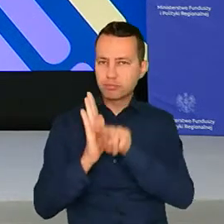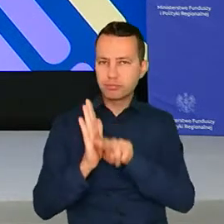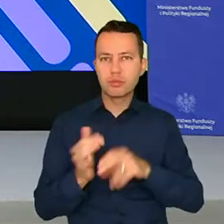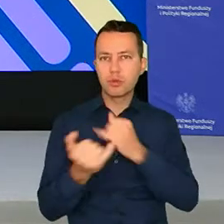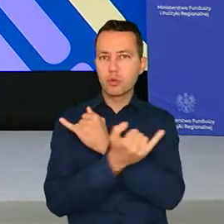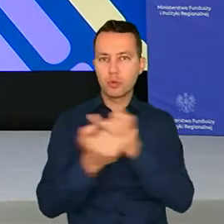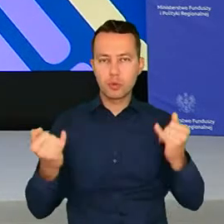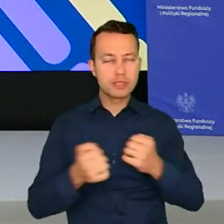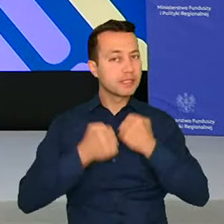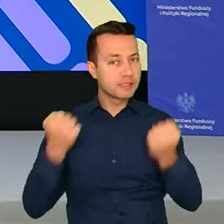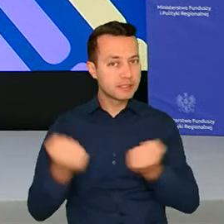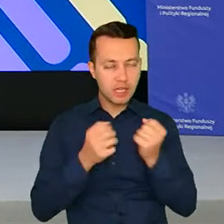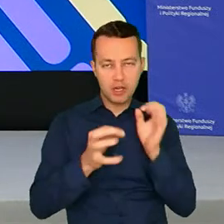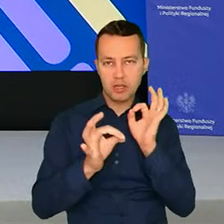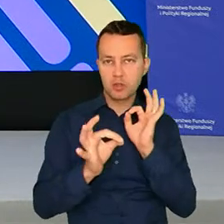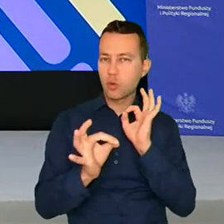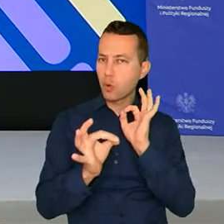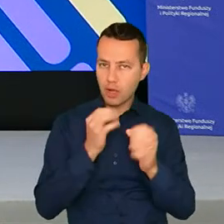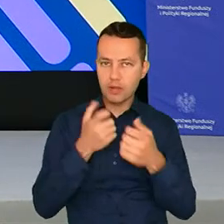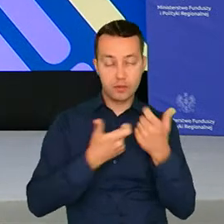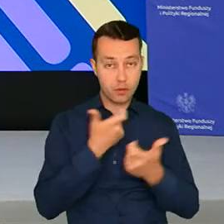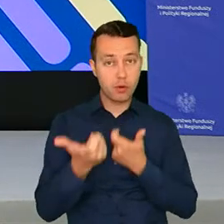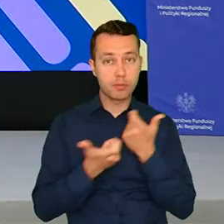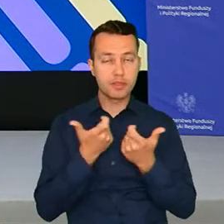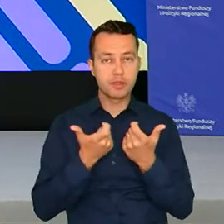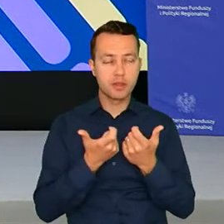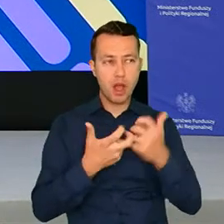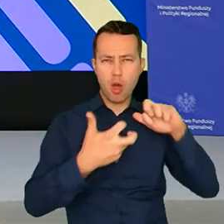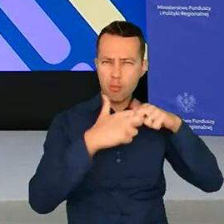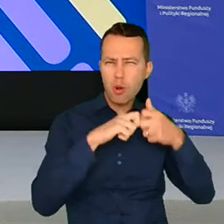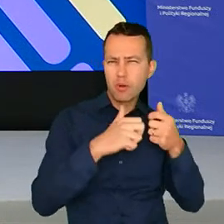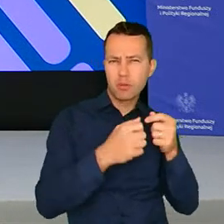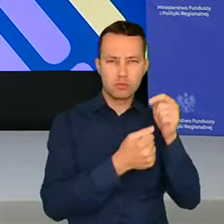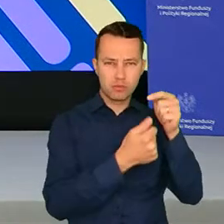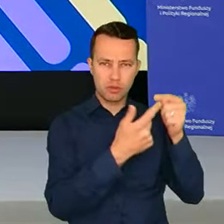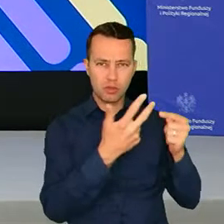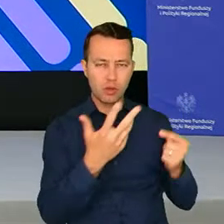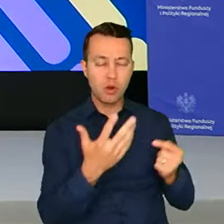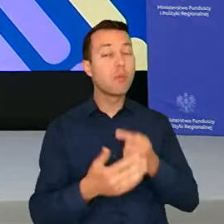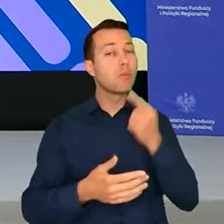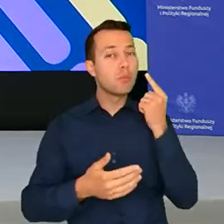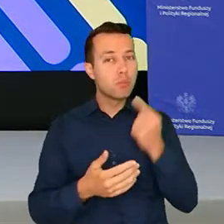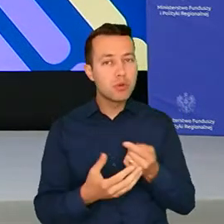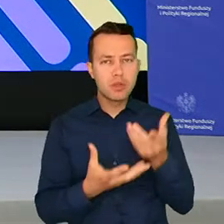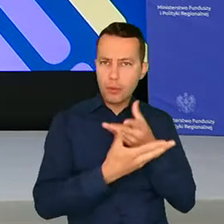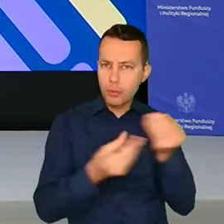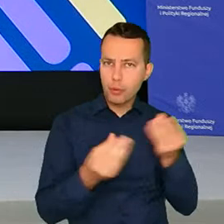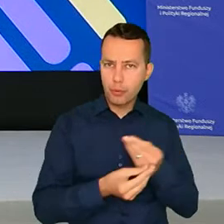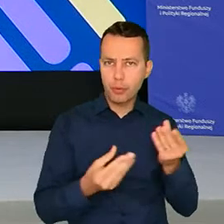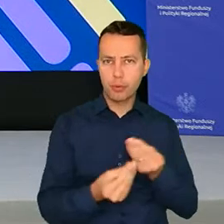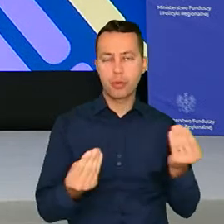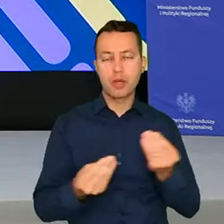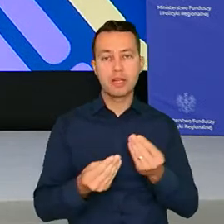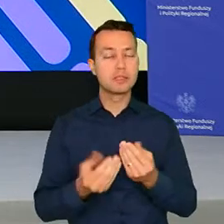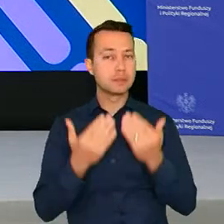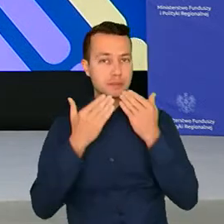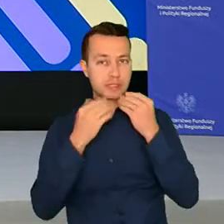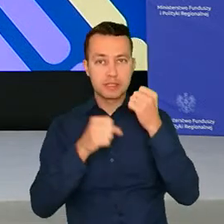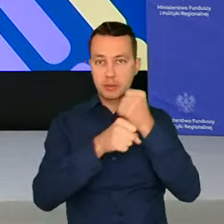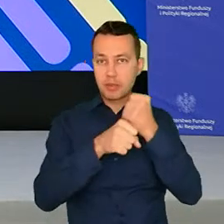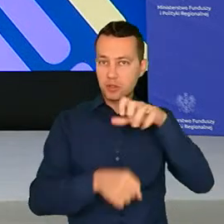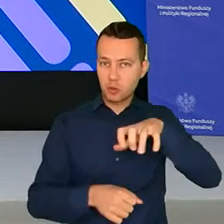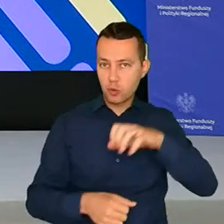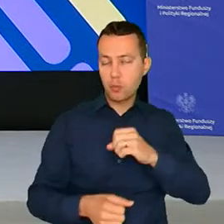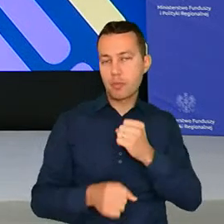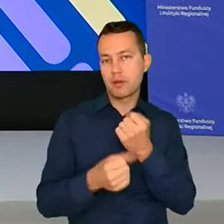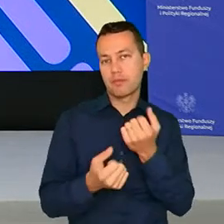planned legislative changes planned on the level of EU, well, the subjects